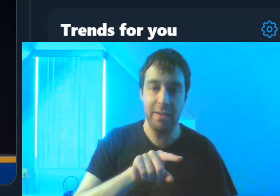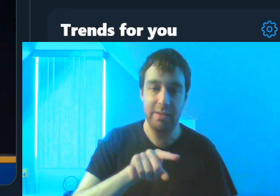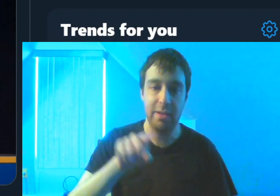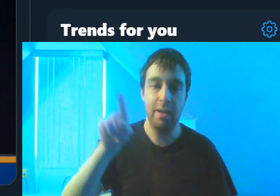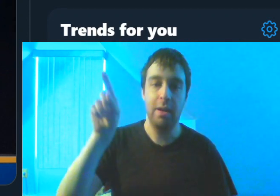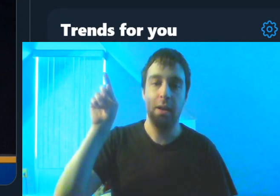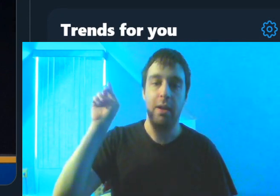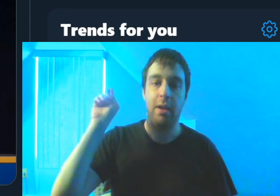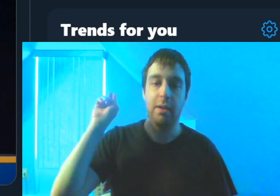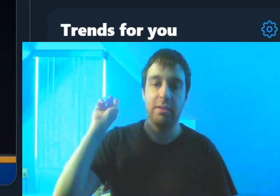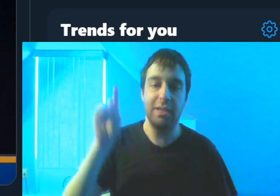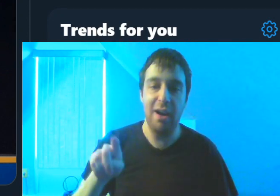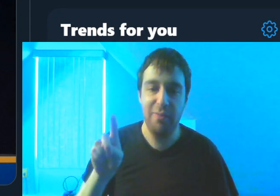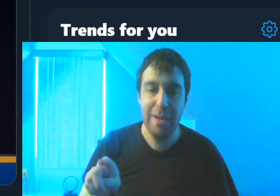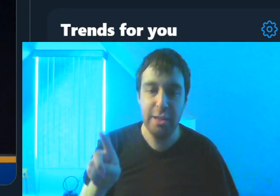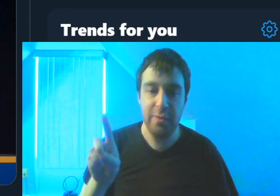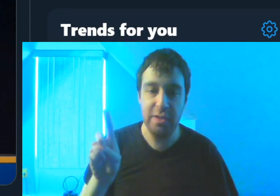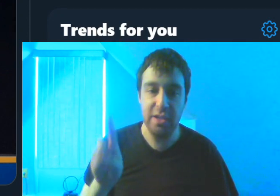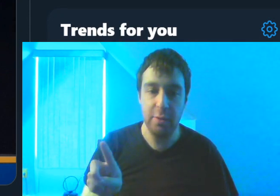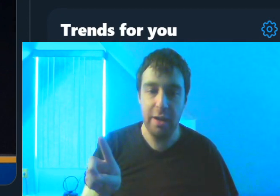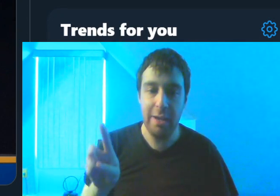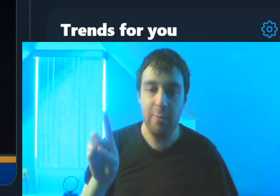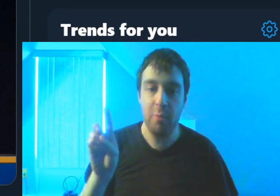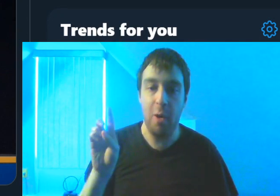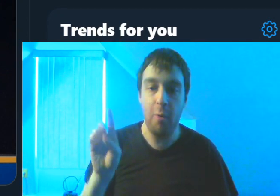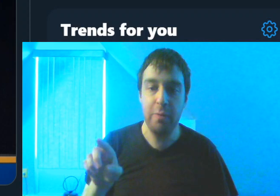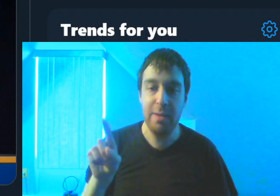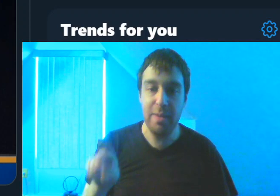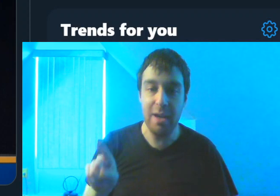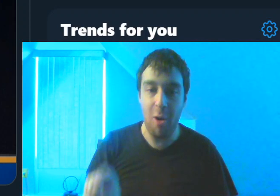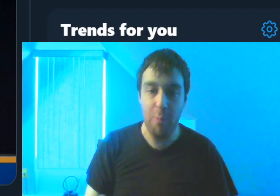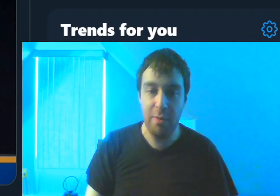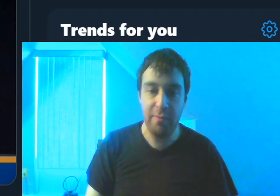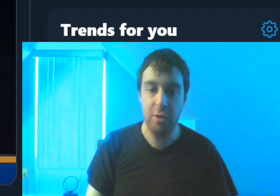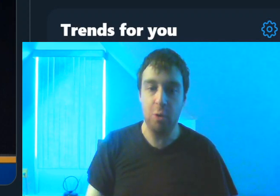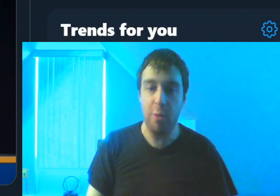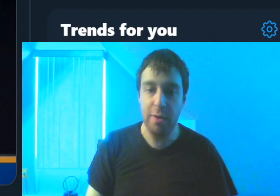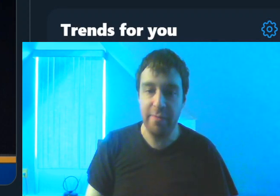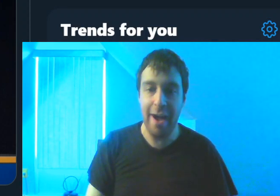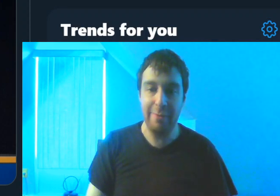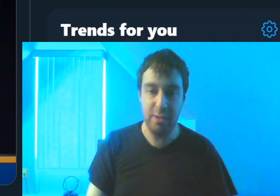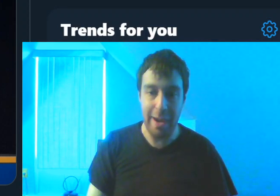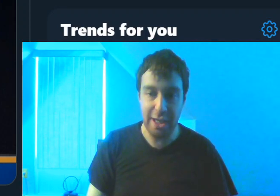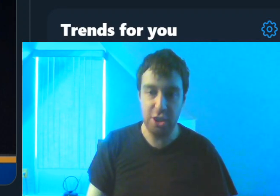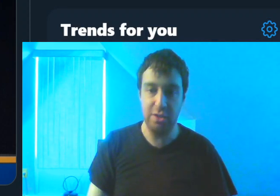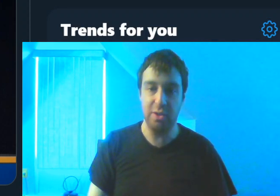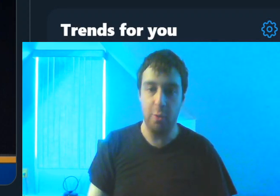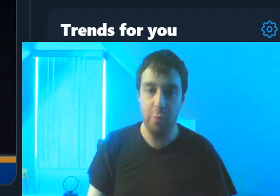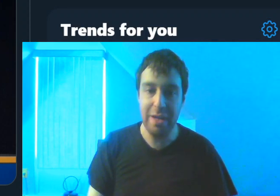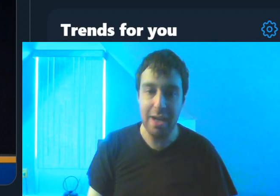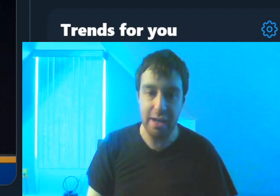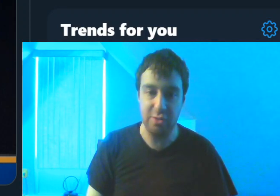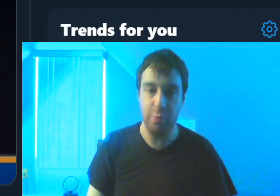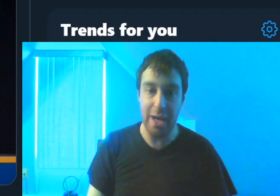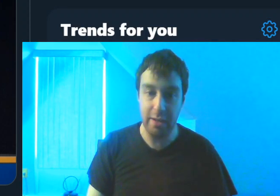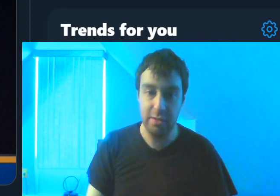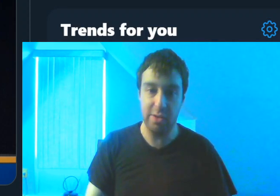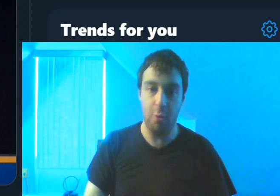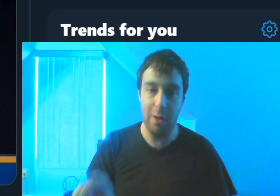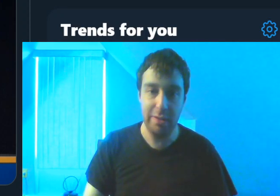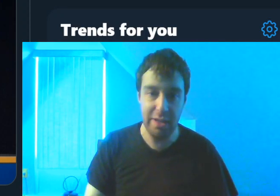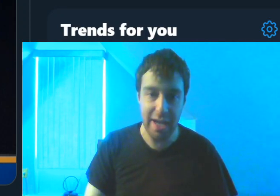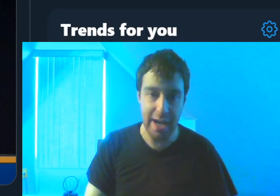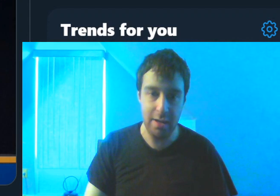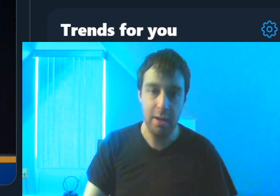me out on this. South Beach facility will only be open for coronavirus patients only next week.